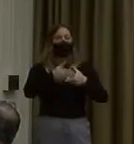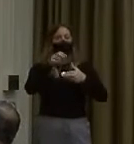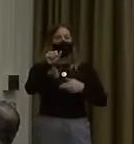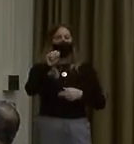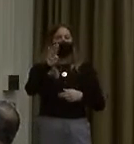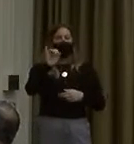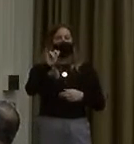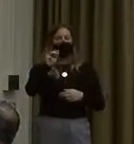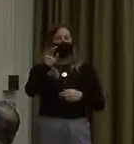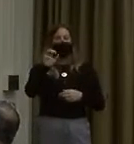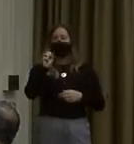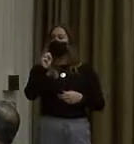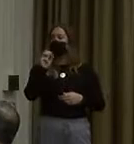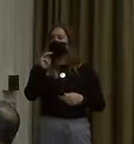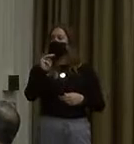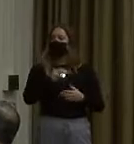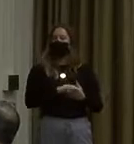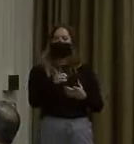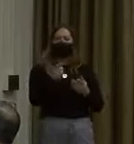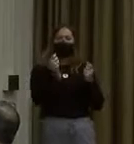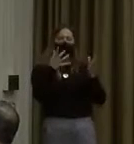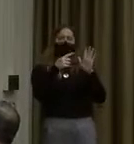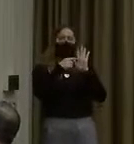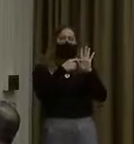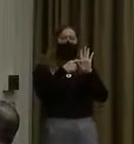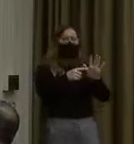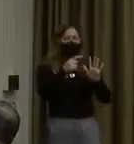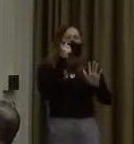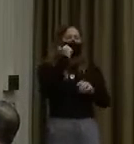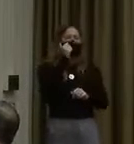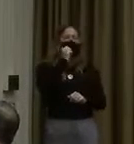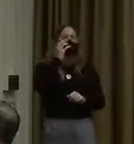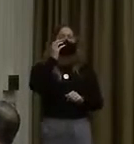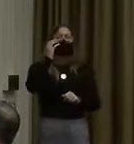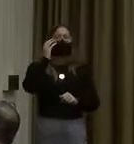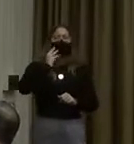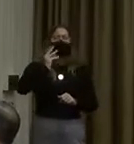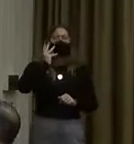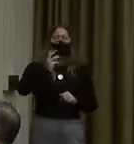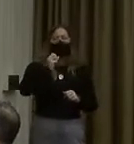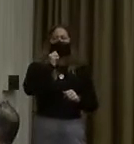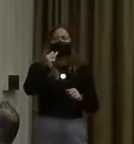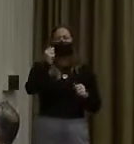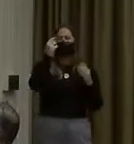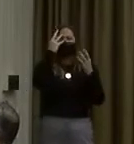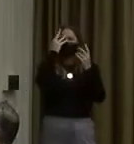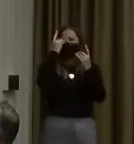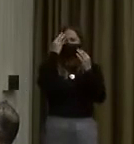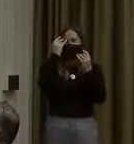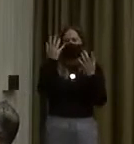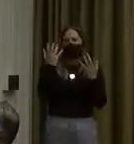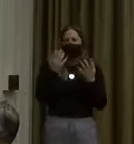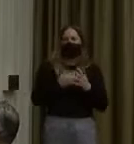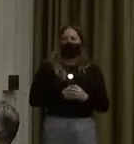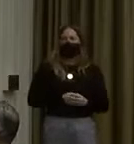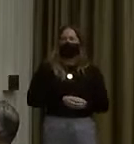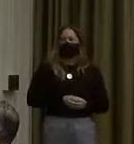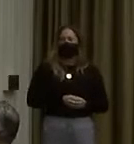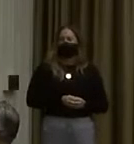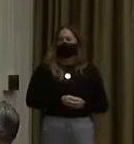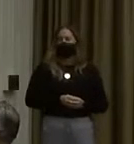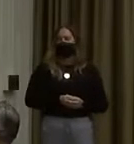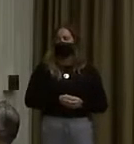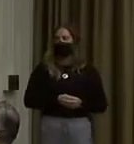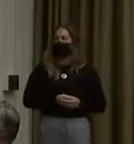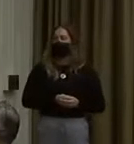And she has a lot of examples of just the everyday experiences that we don't think about in the smaller A ableism. I